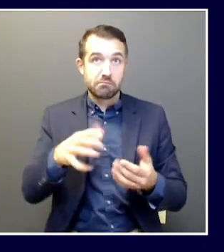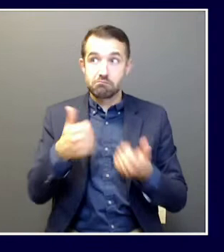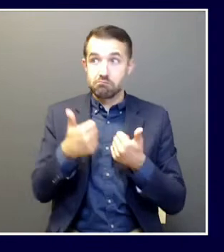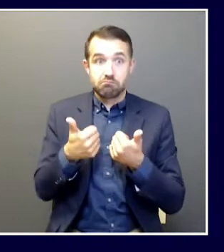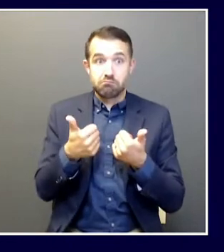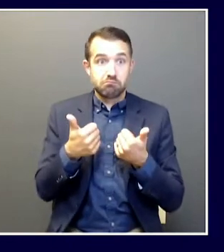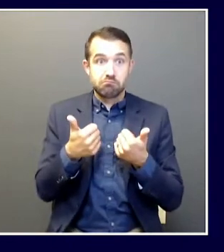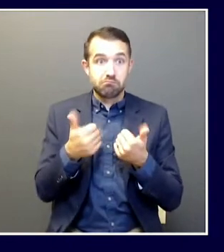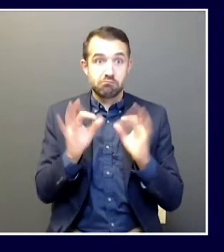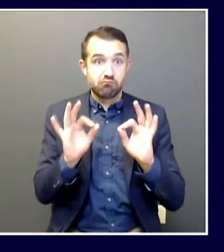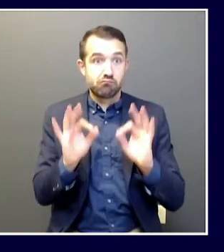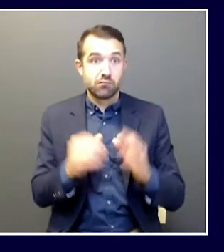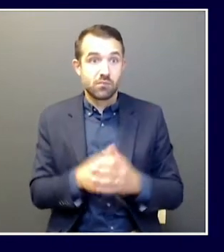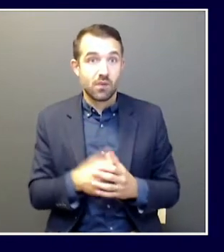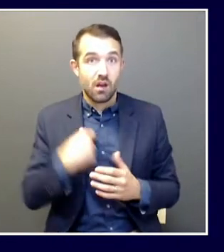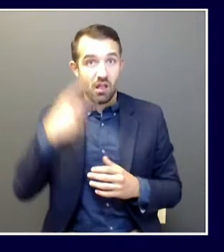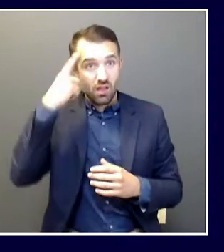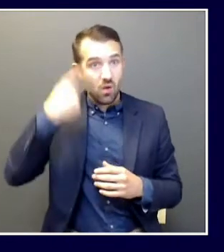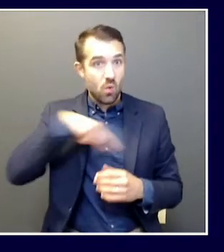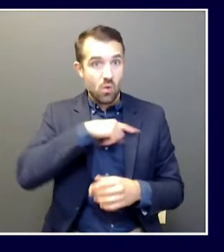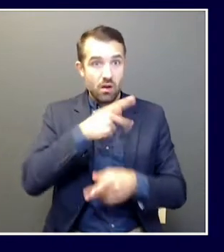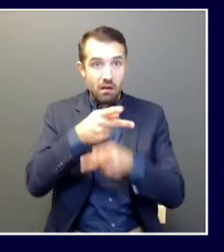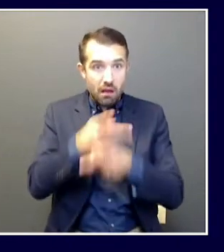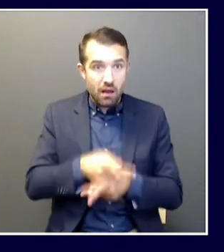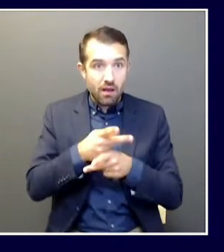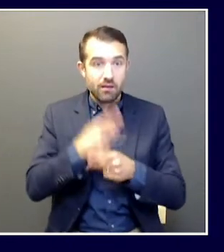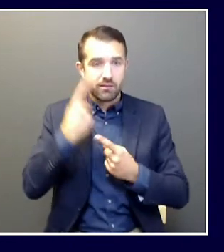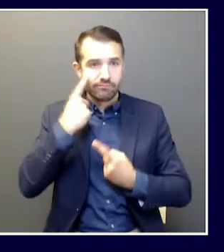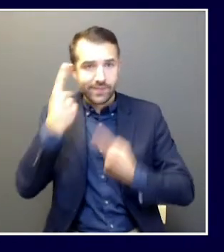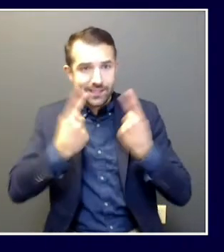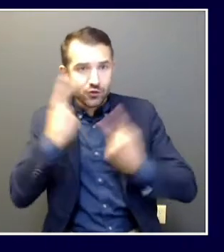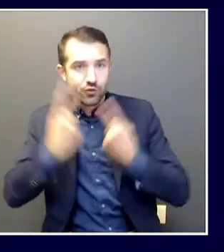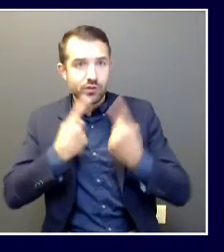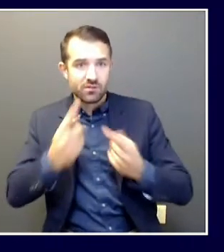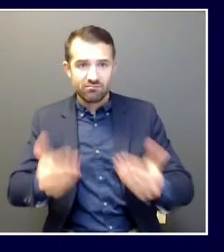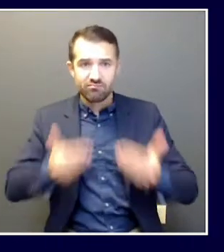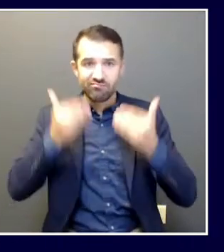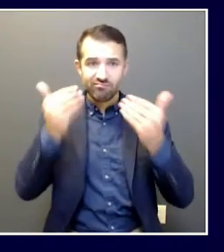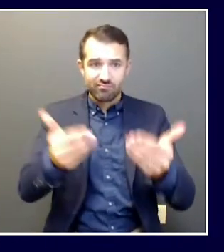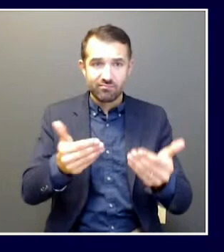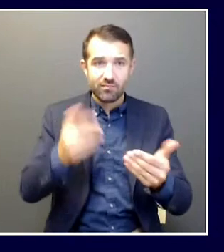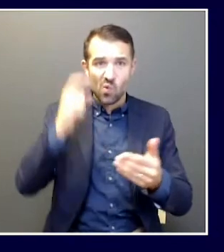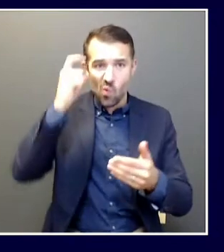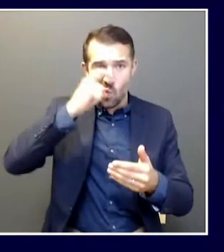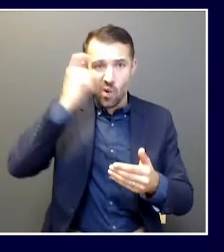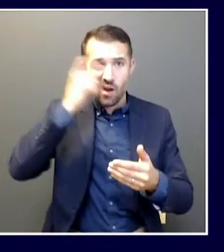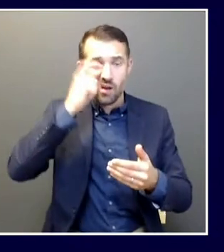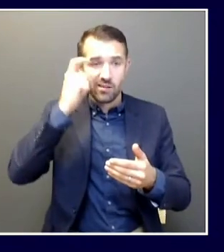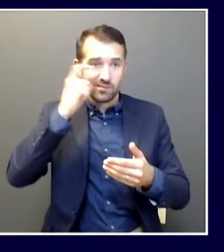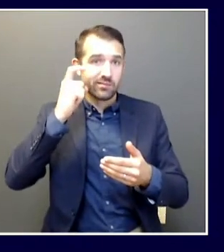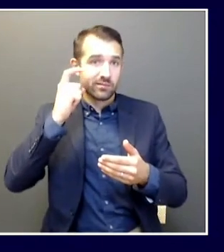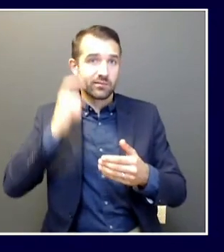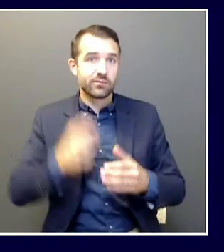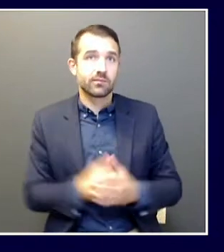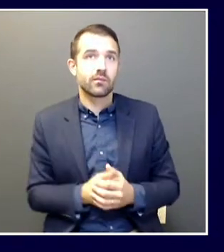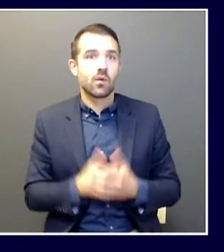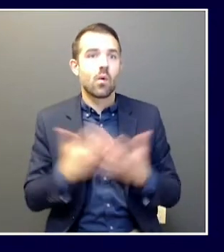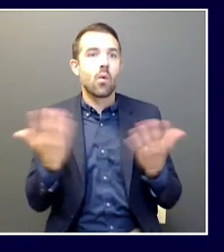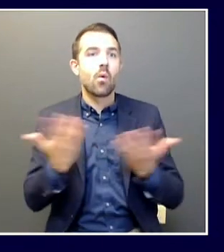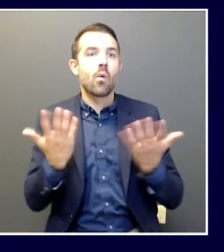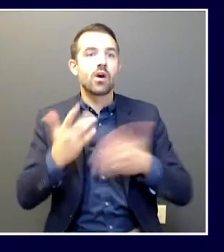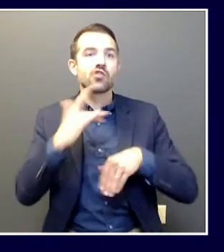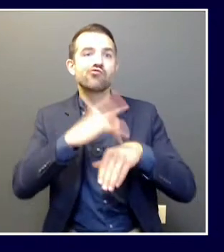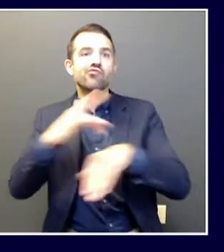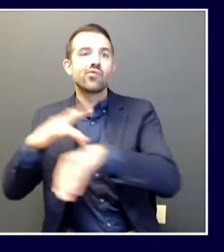and executed. We always strive to use the tools that we have that are available to us. And this